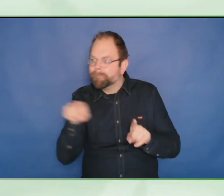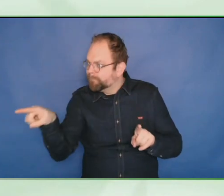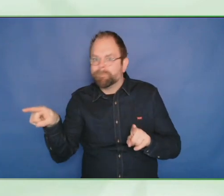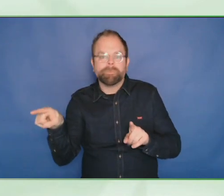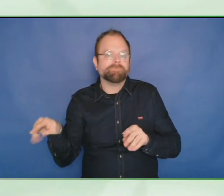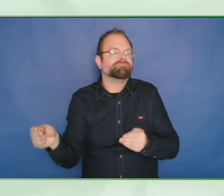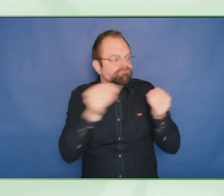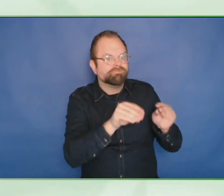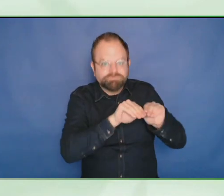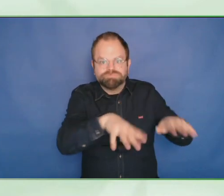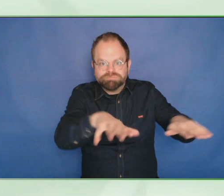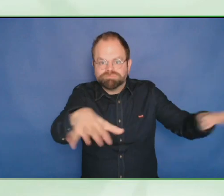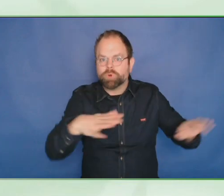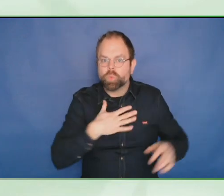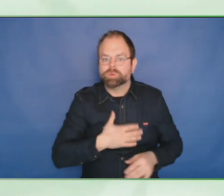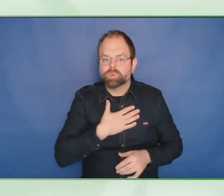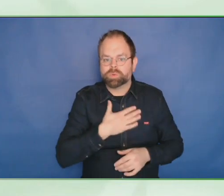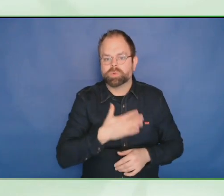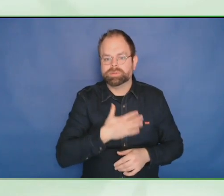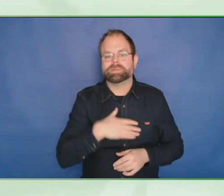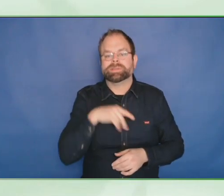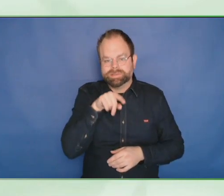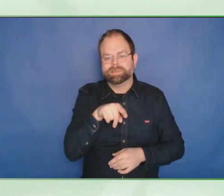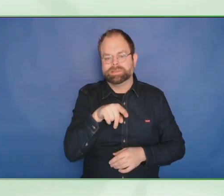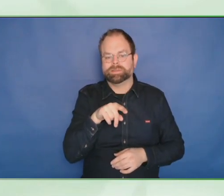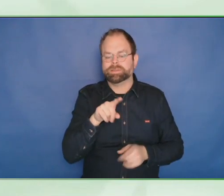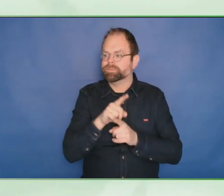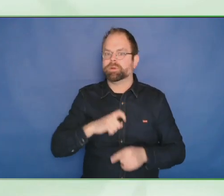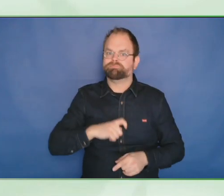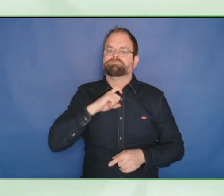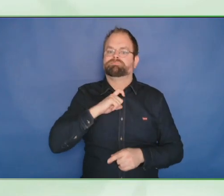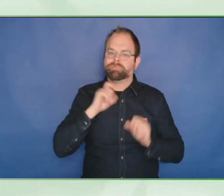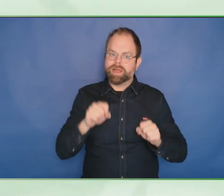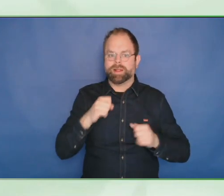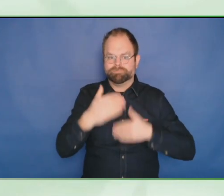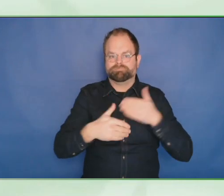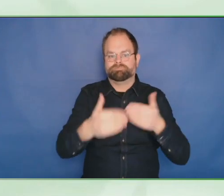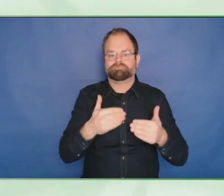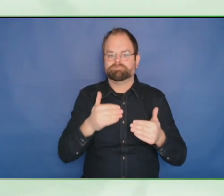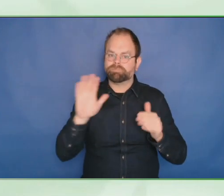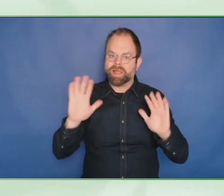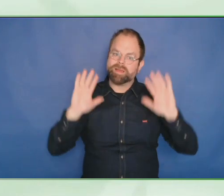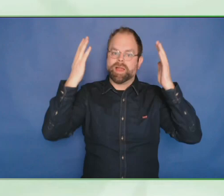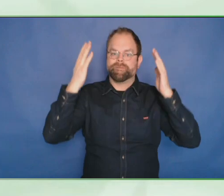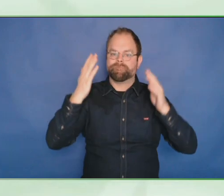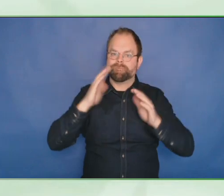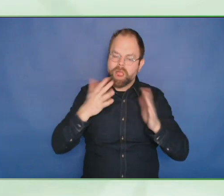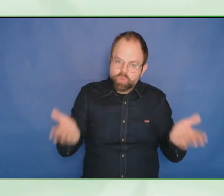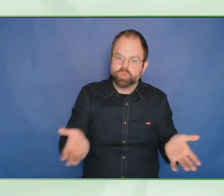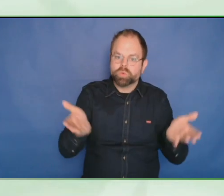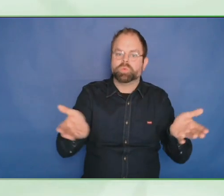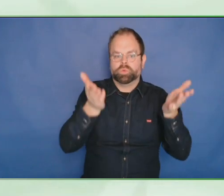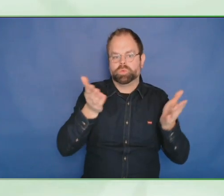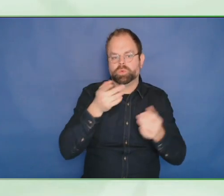like confident in the way they're leading their lives and how they encourage each other, that's a good enough reason for us to